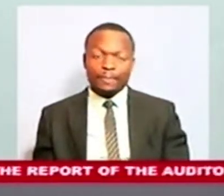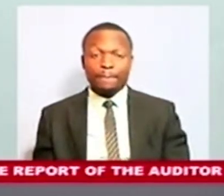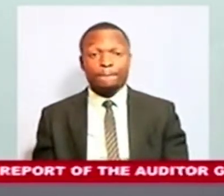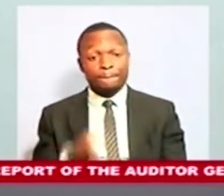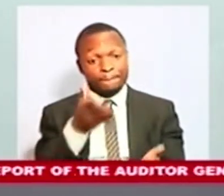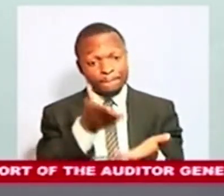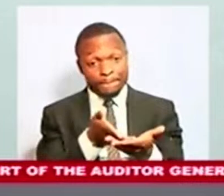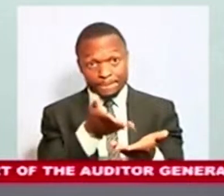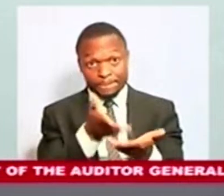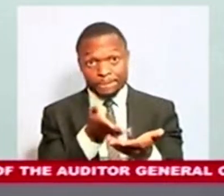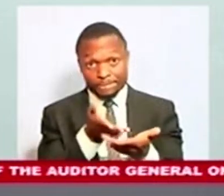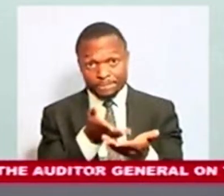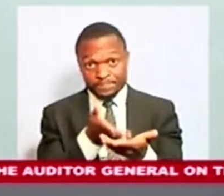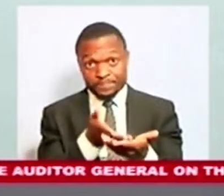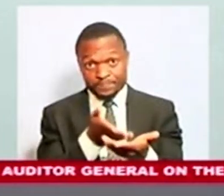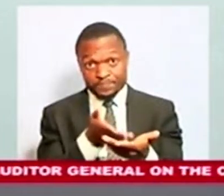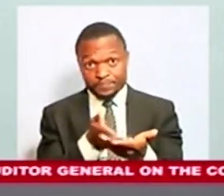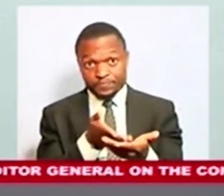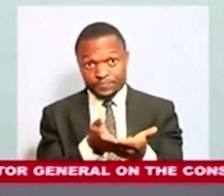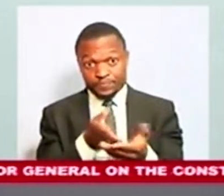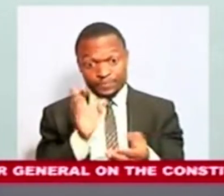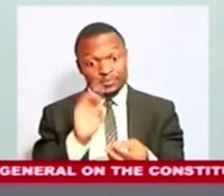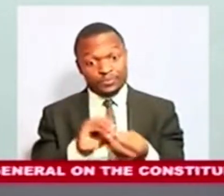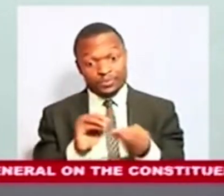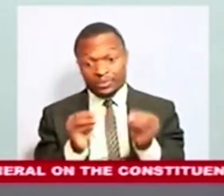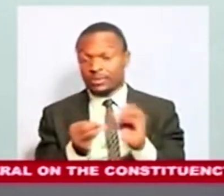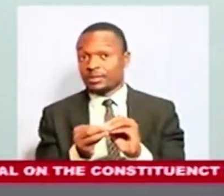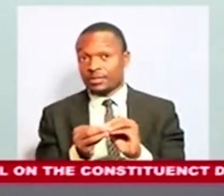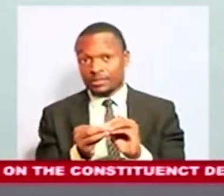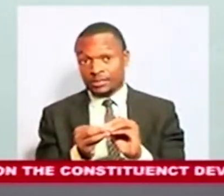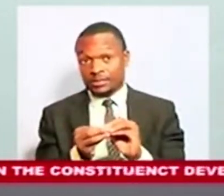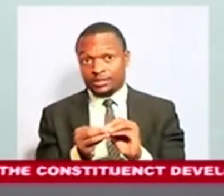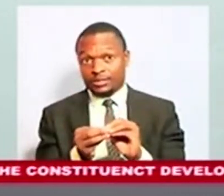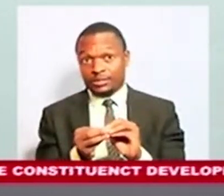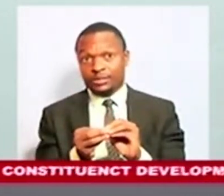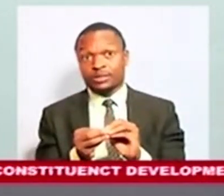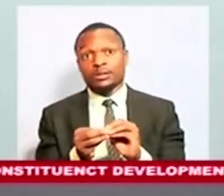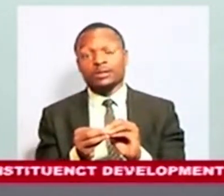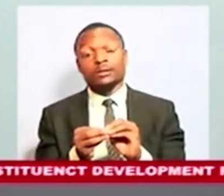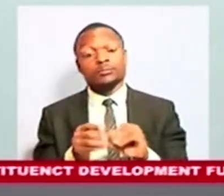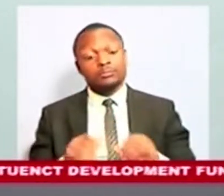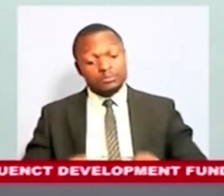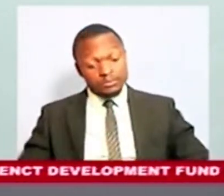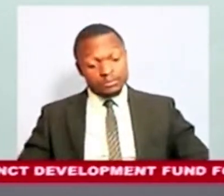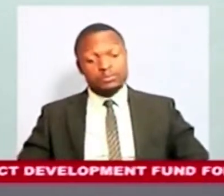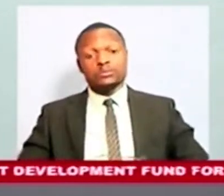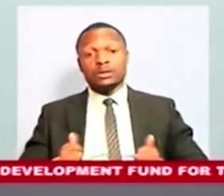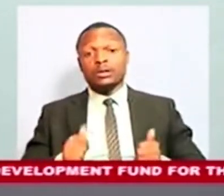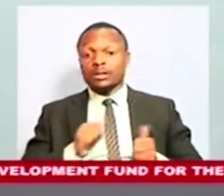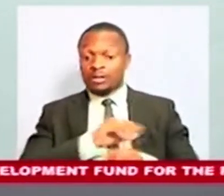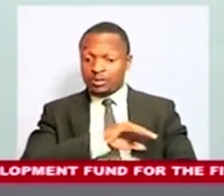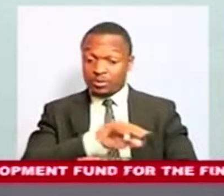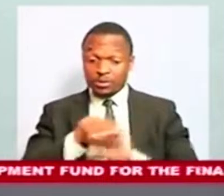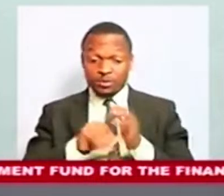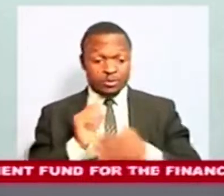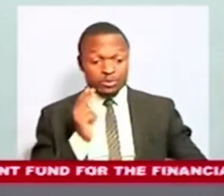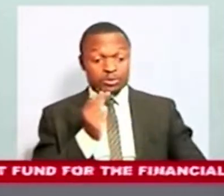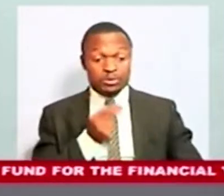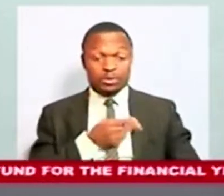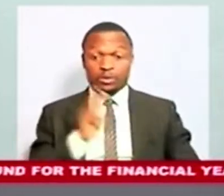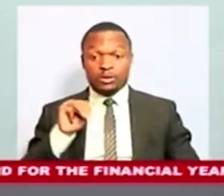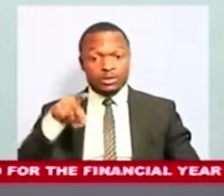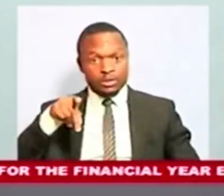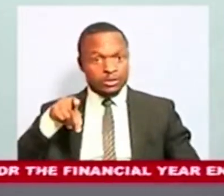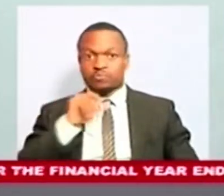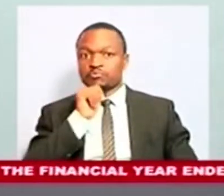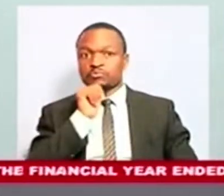This rate actually has annoyed all of us as members of parliament, because we